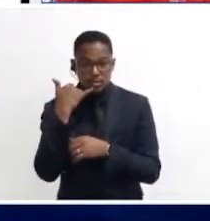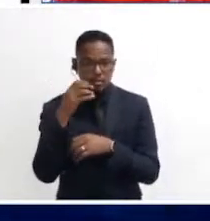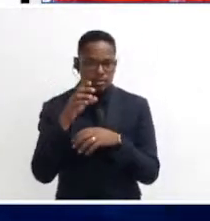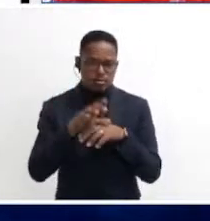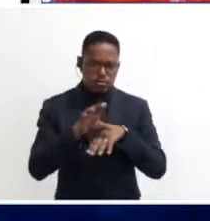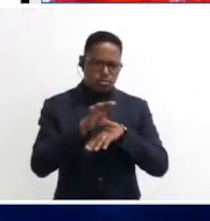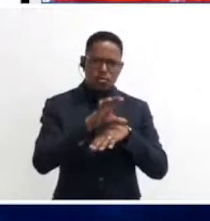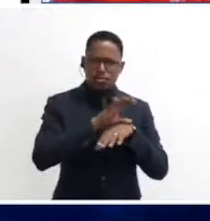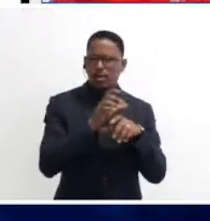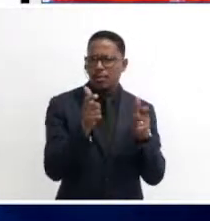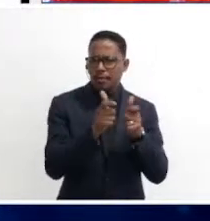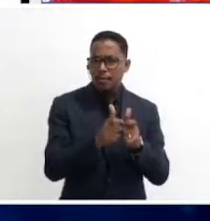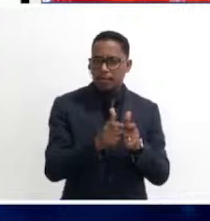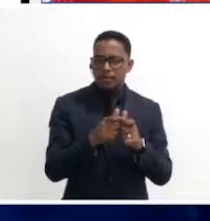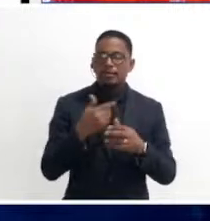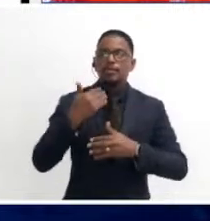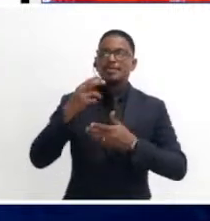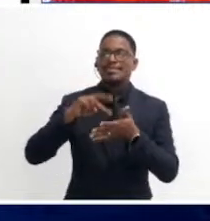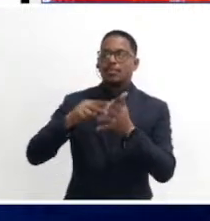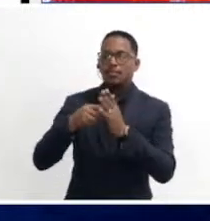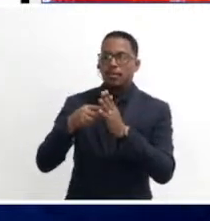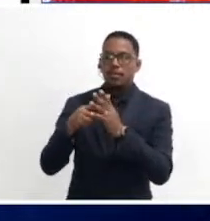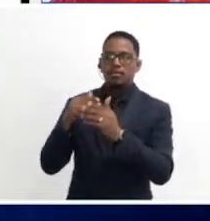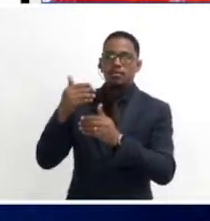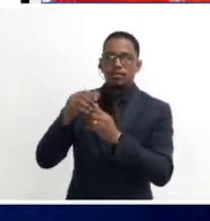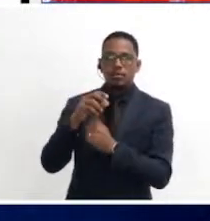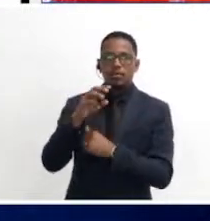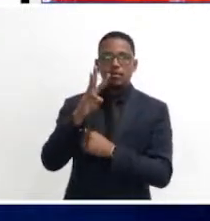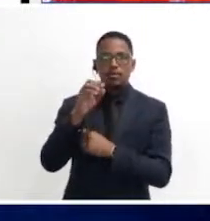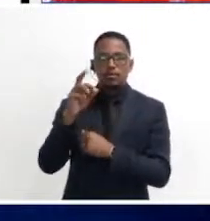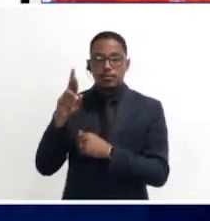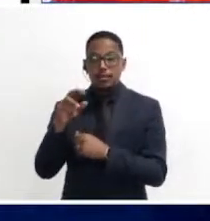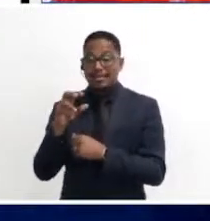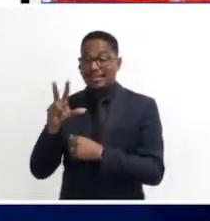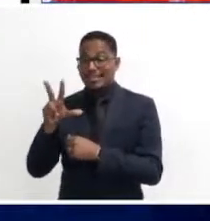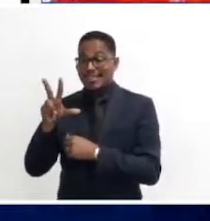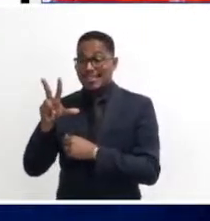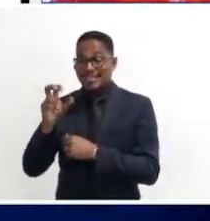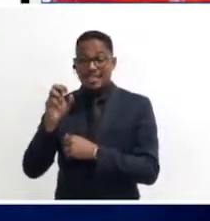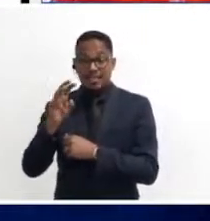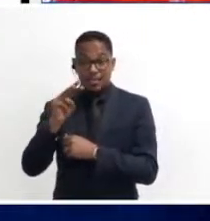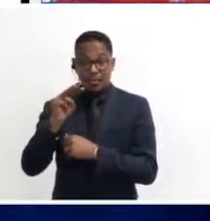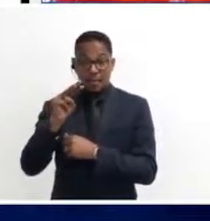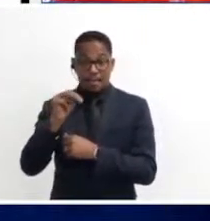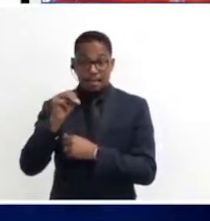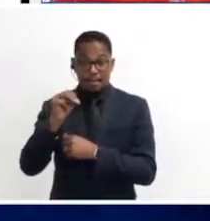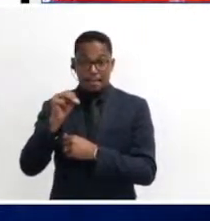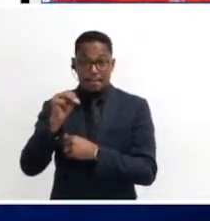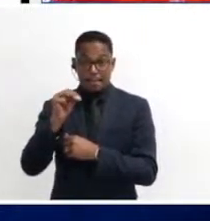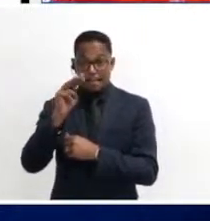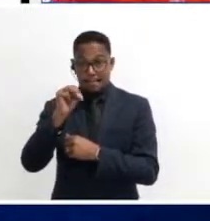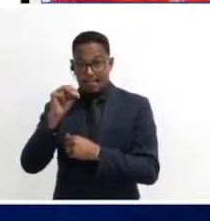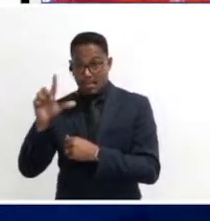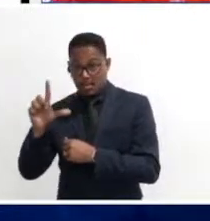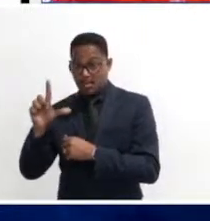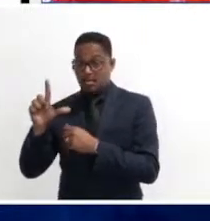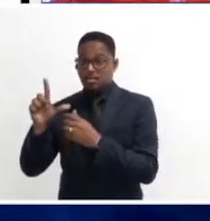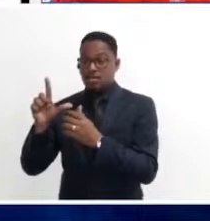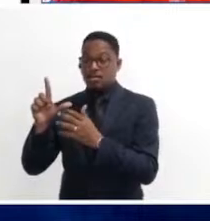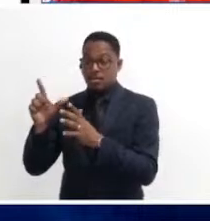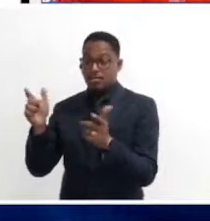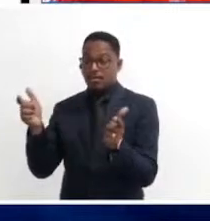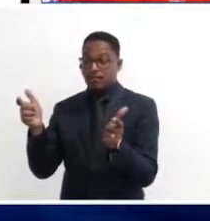So a 300 millimeter wafer, which is kind of the standard state-of-the-art wafer size, starts at 780 microns